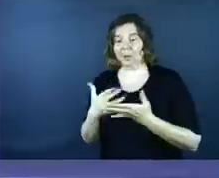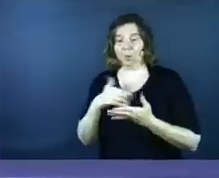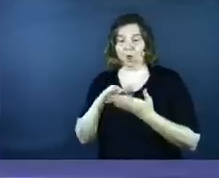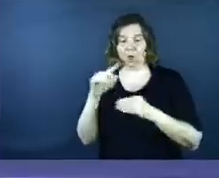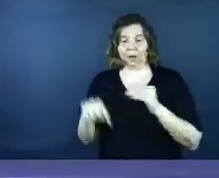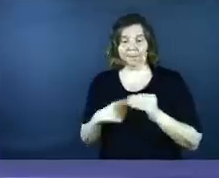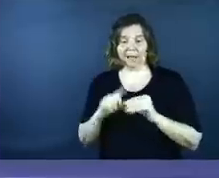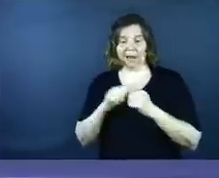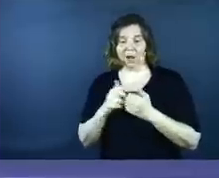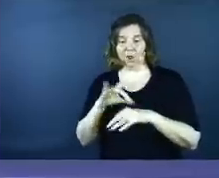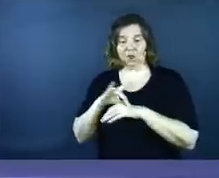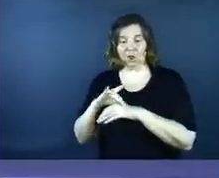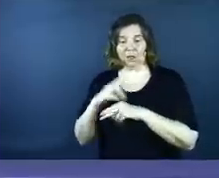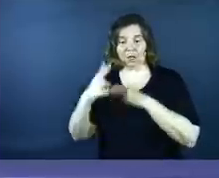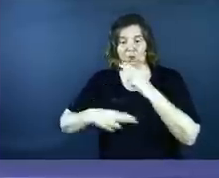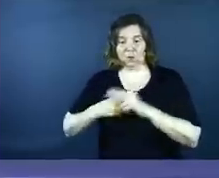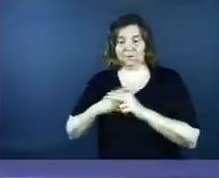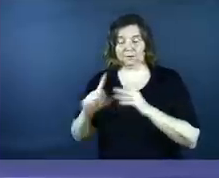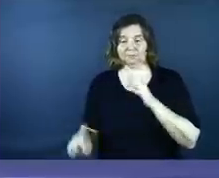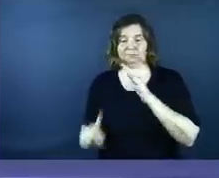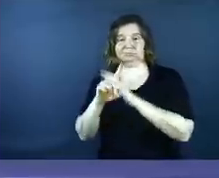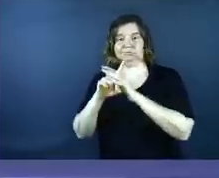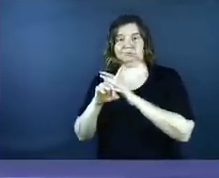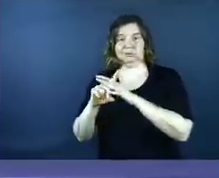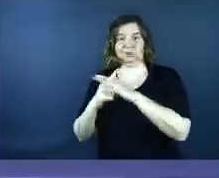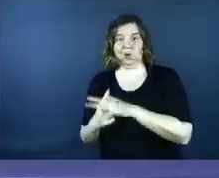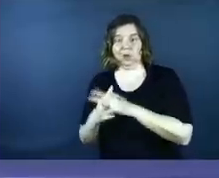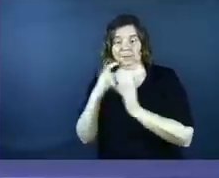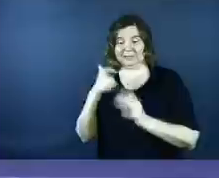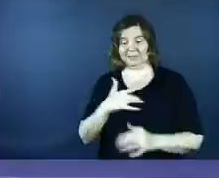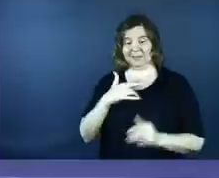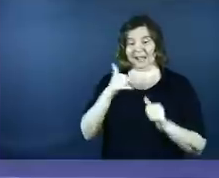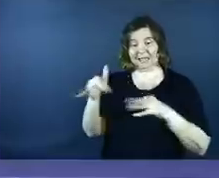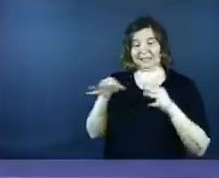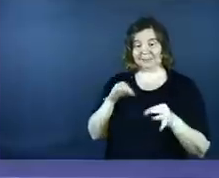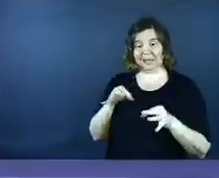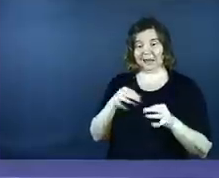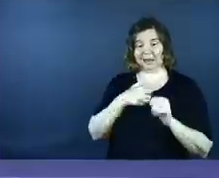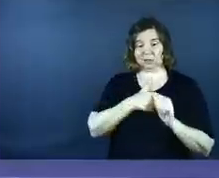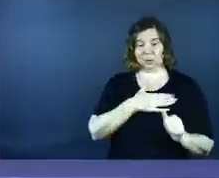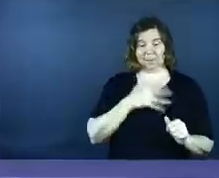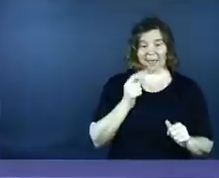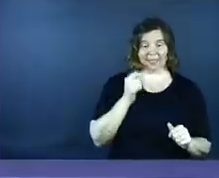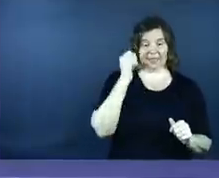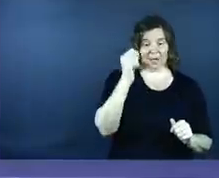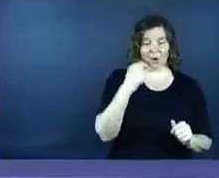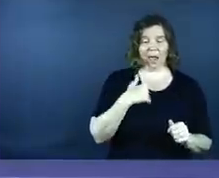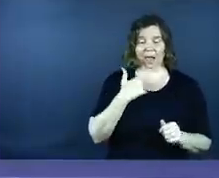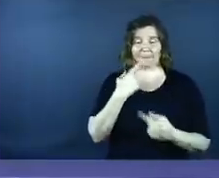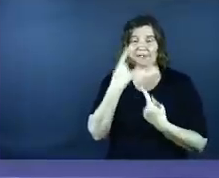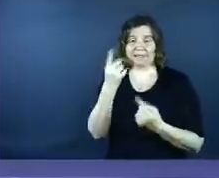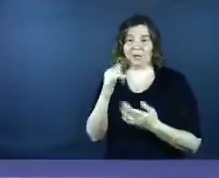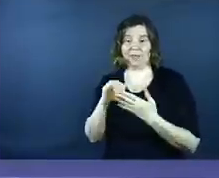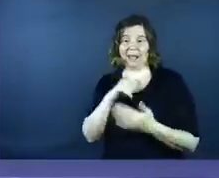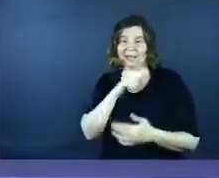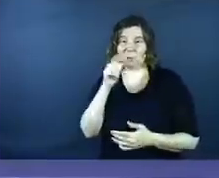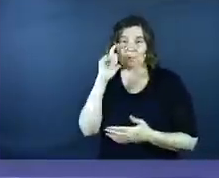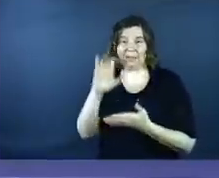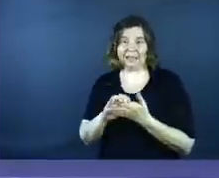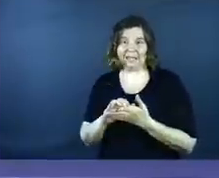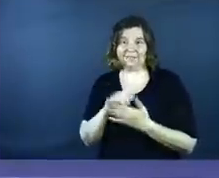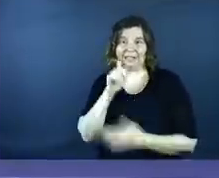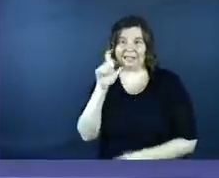learned about how the earth and the universe came about. And because I feel like I can explain it according to my theory, I'm going to tell you that I don't believe